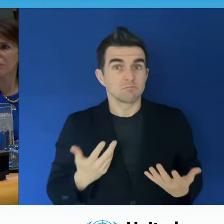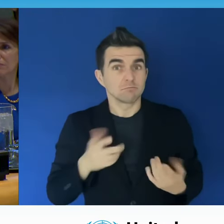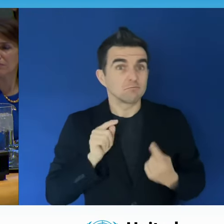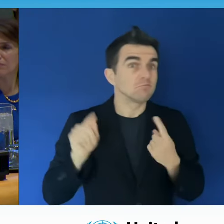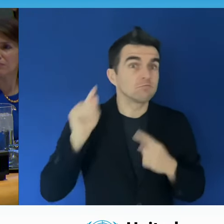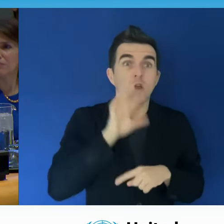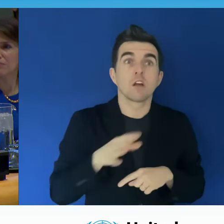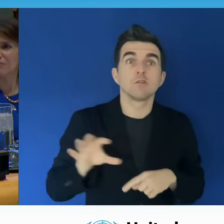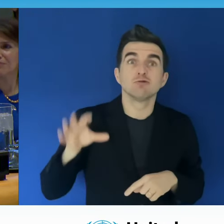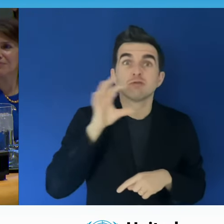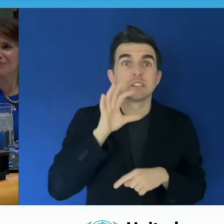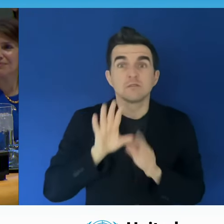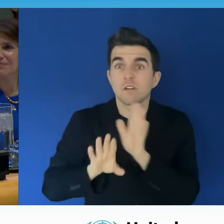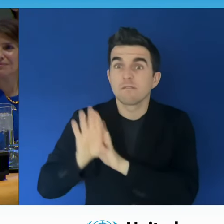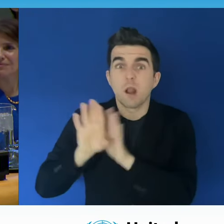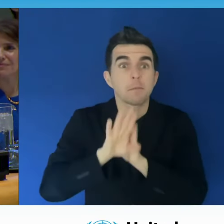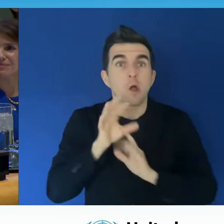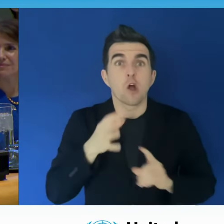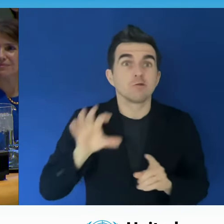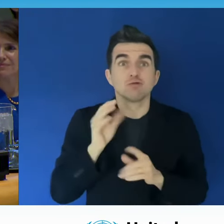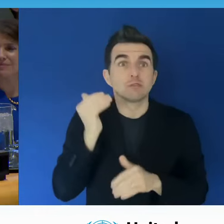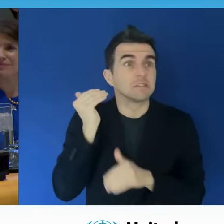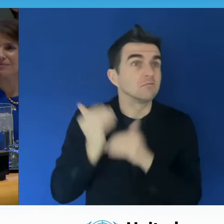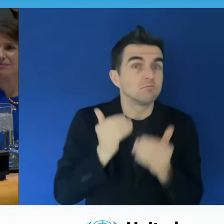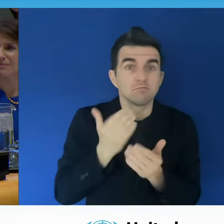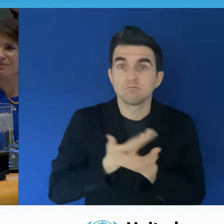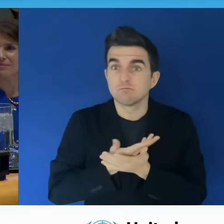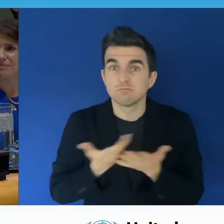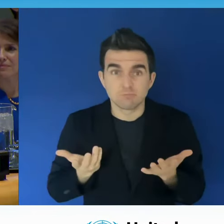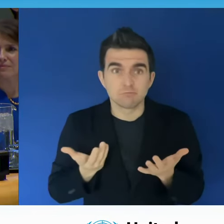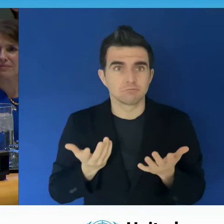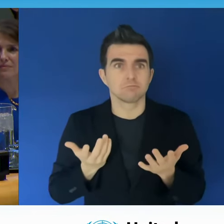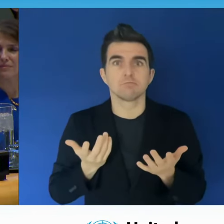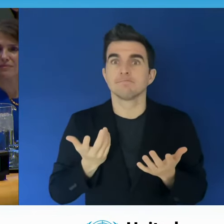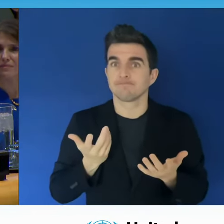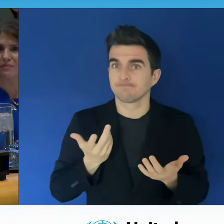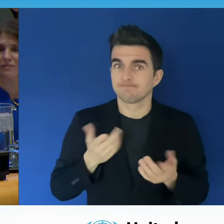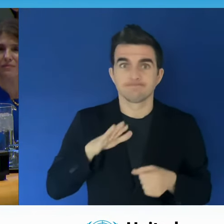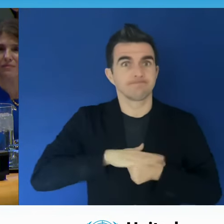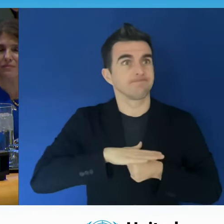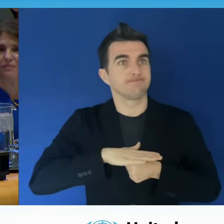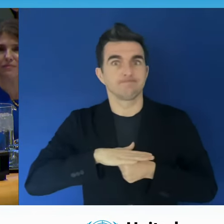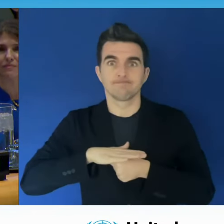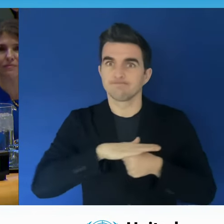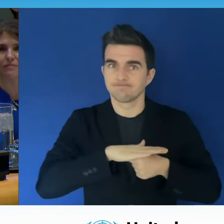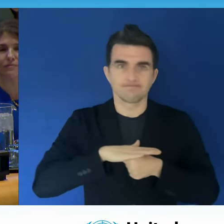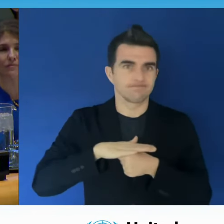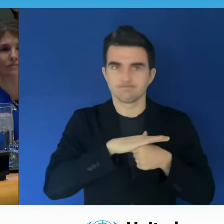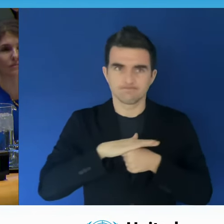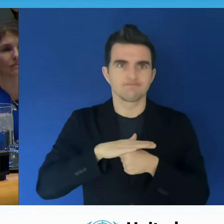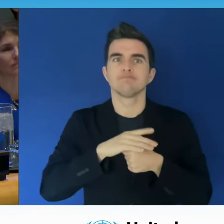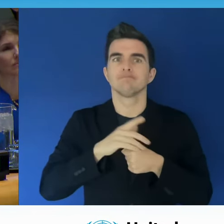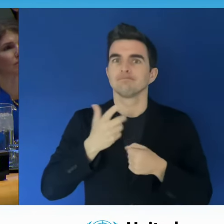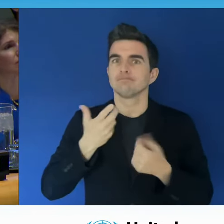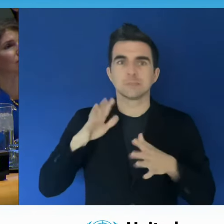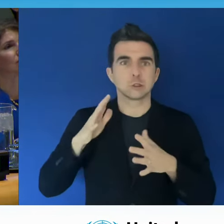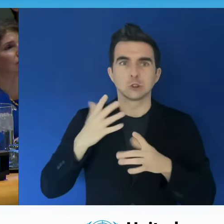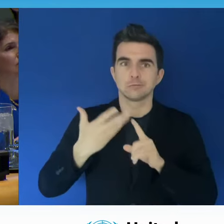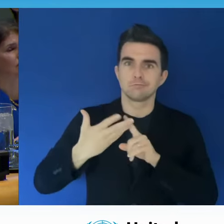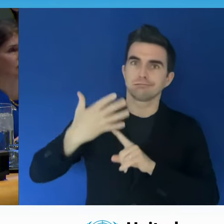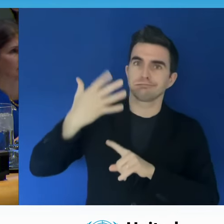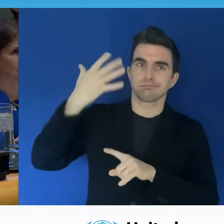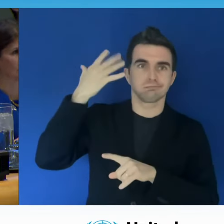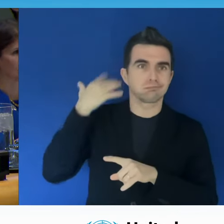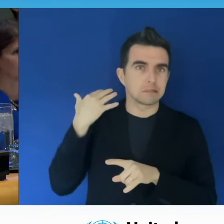most basic functions. We must shake off the relics of the past and create institutions that reflect the world today